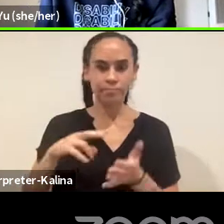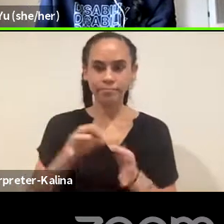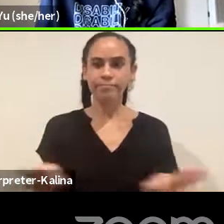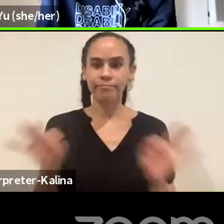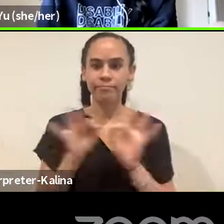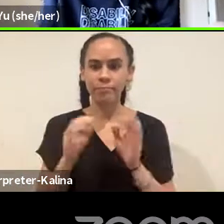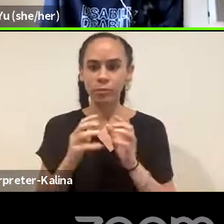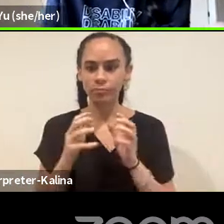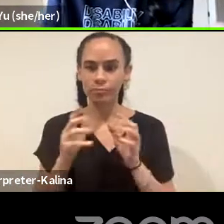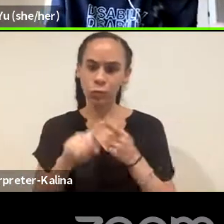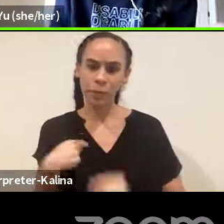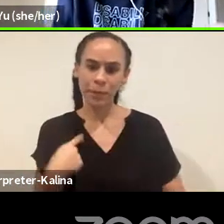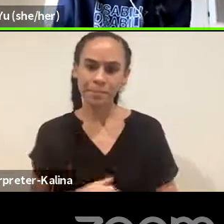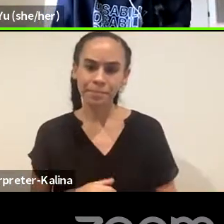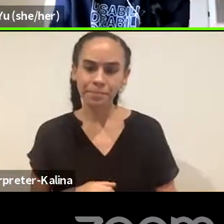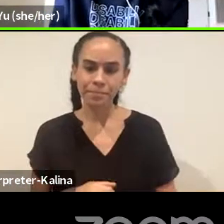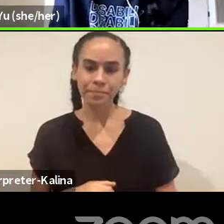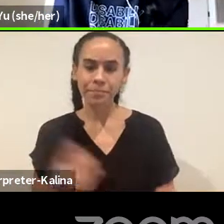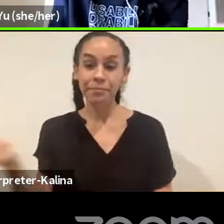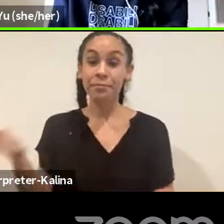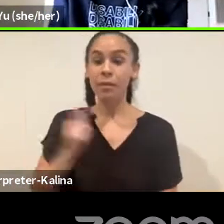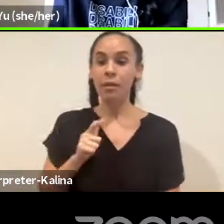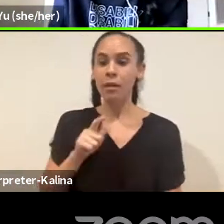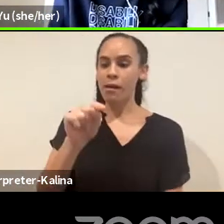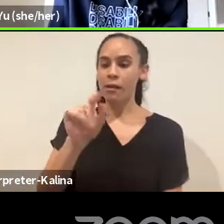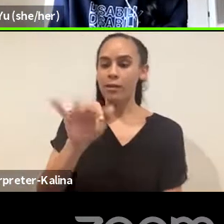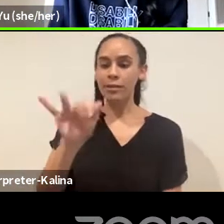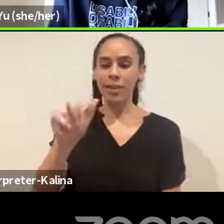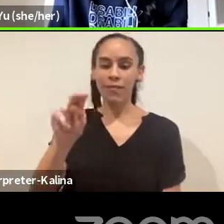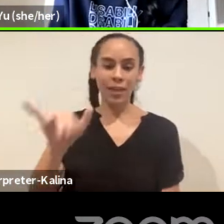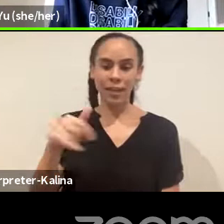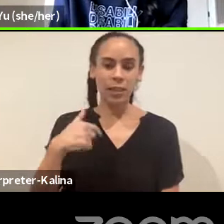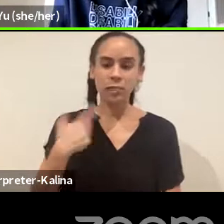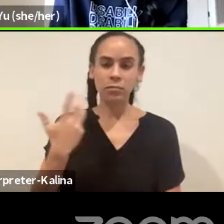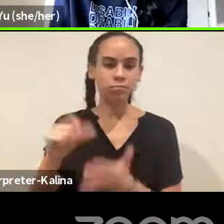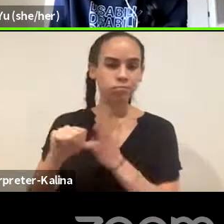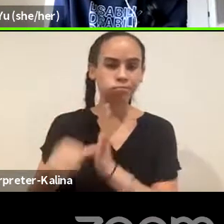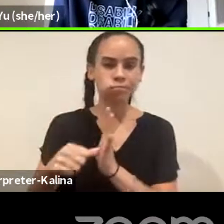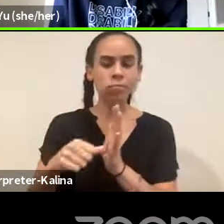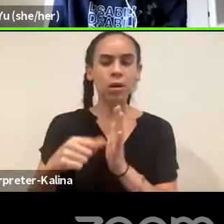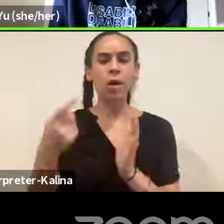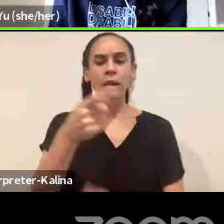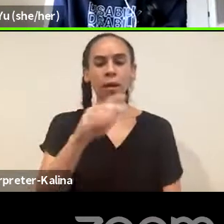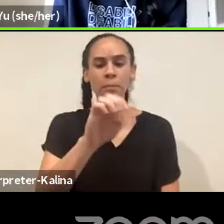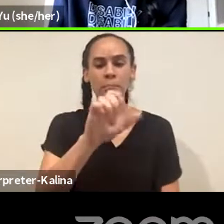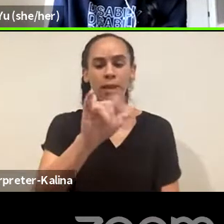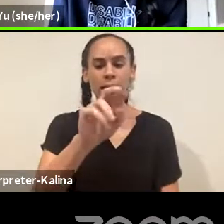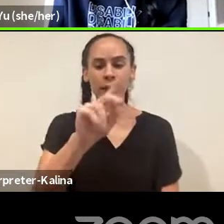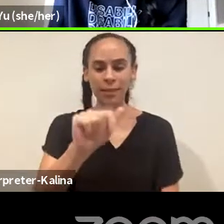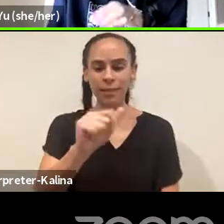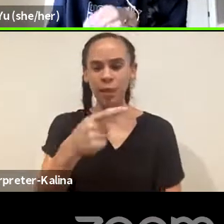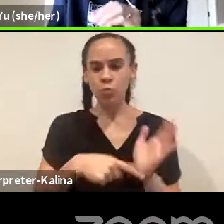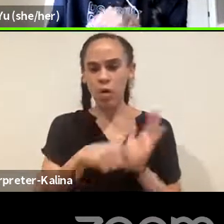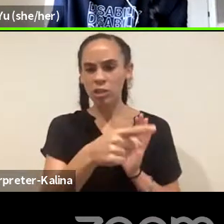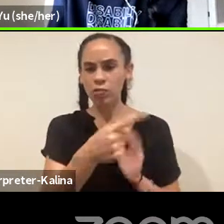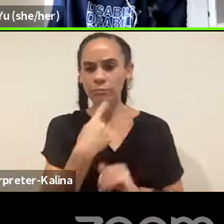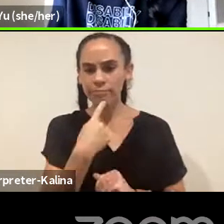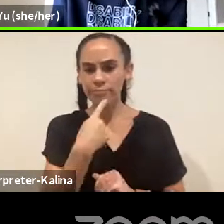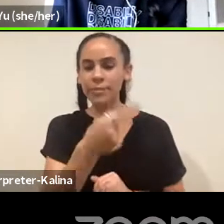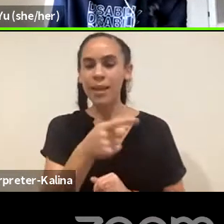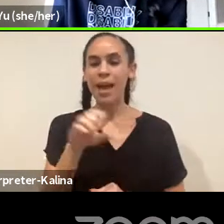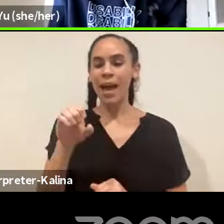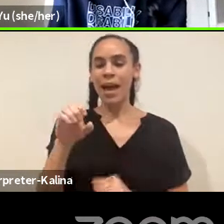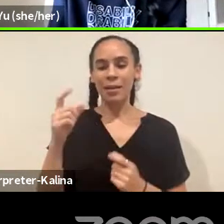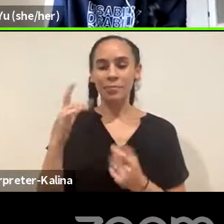This is Tiffany. I will amplify both what Melinda said in terms of empathy and action. And I can't wait to share my